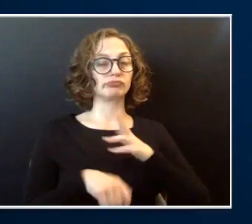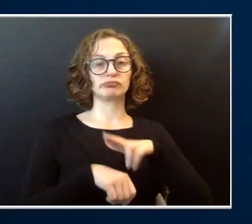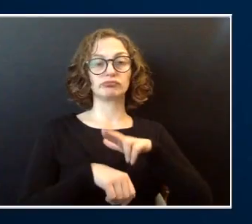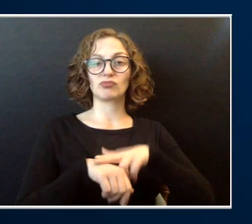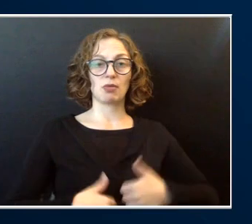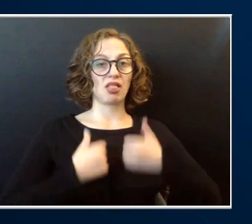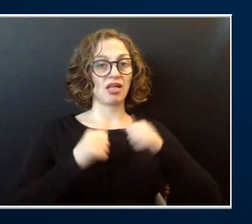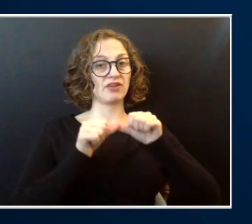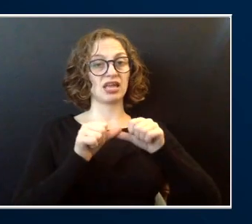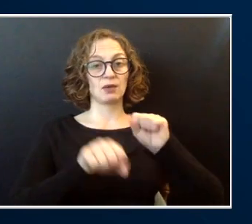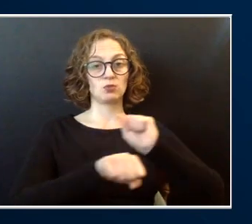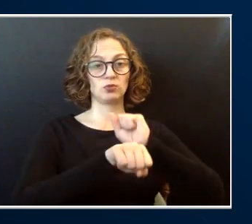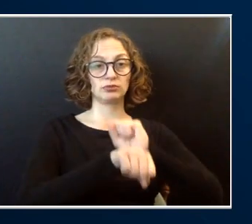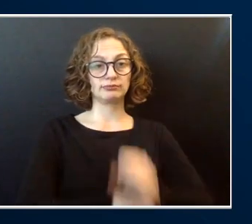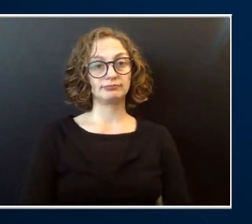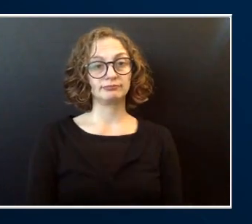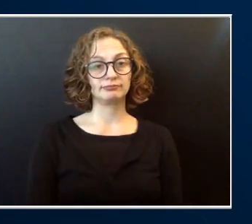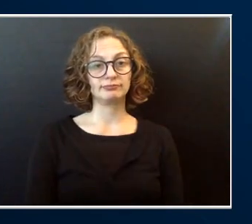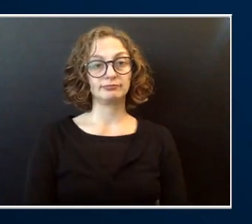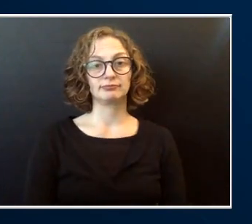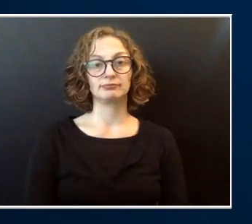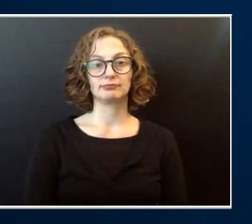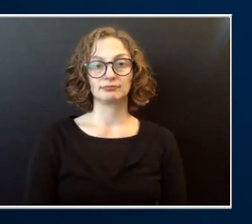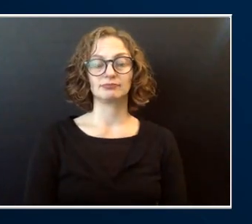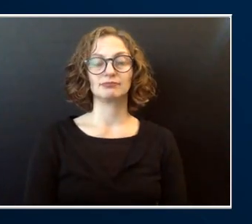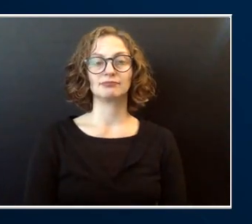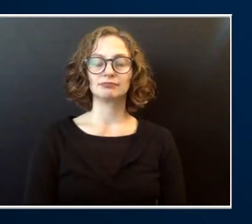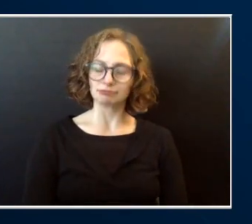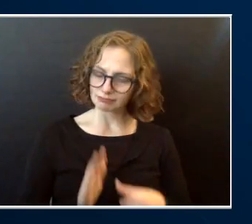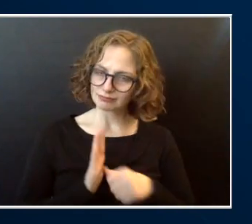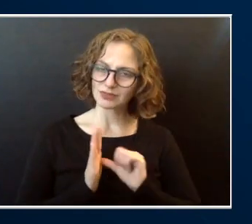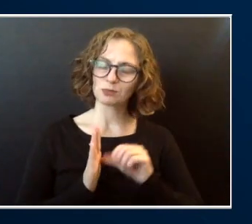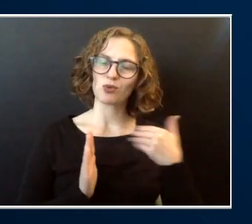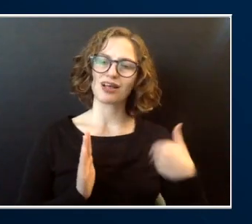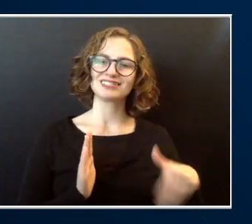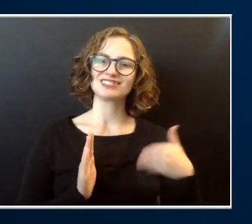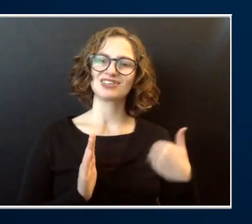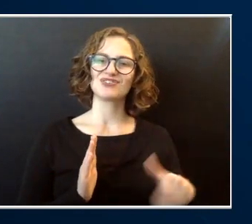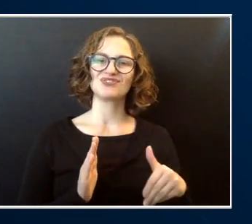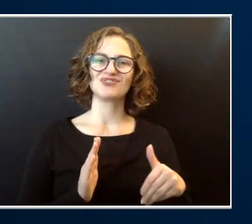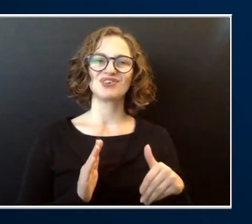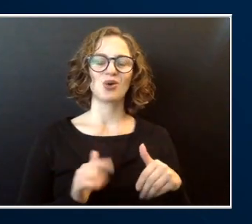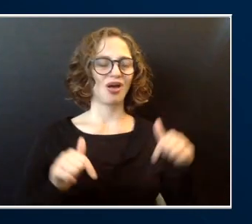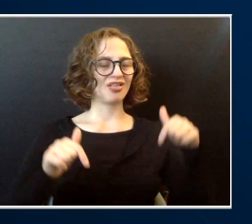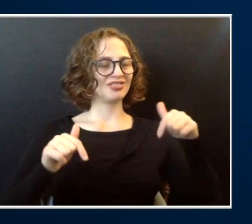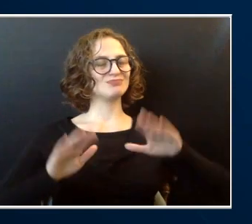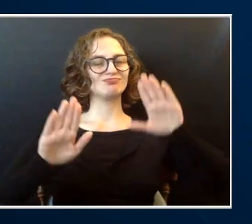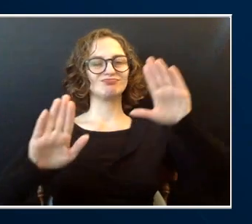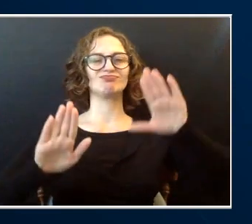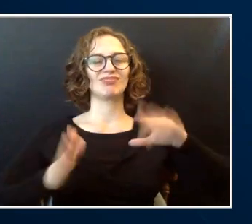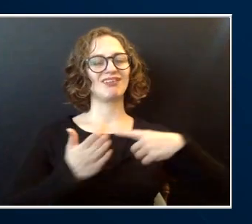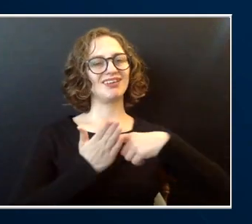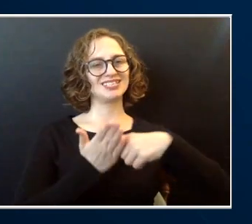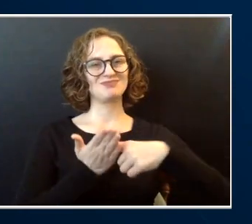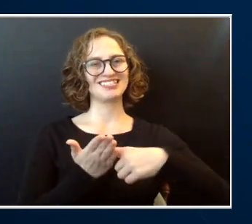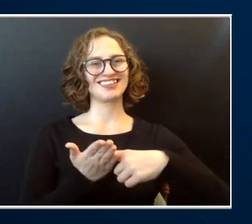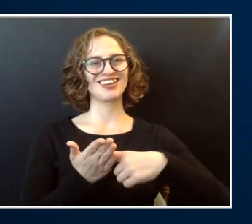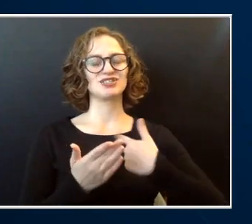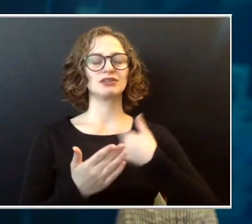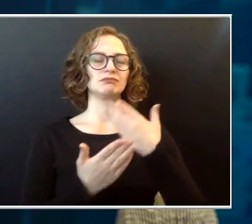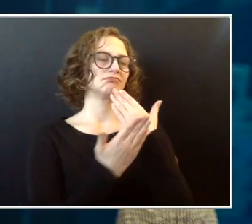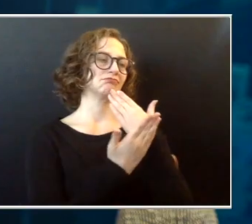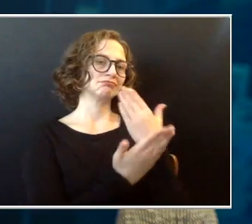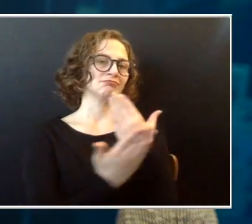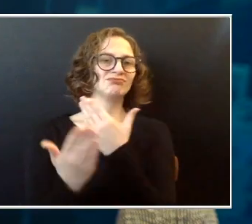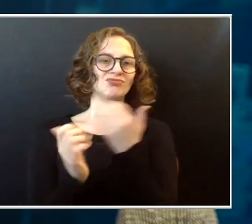Mm-hmm. That's impressive. Well, this has been an awesome discussion. I am grateful to all of our guests